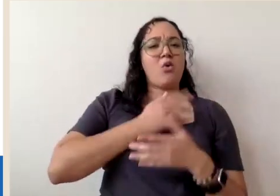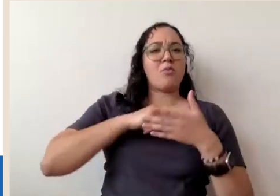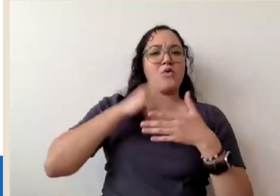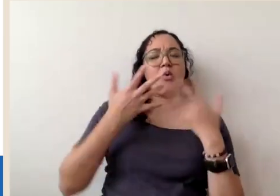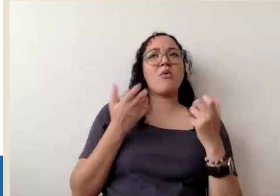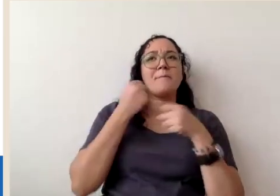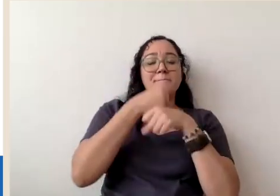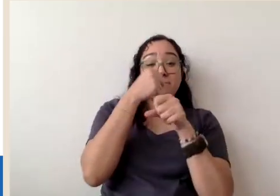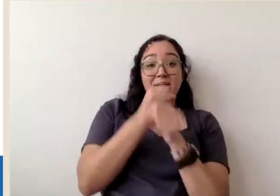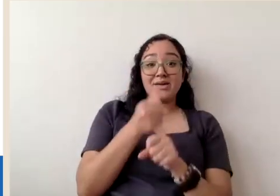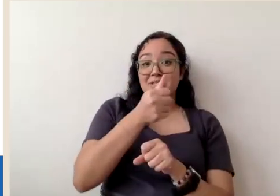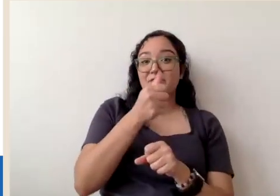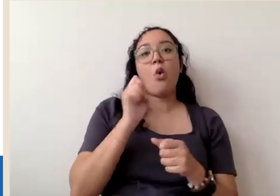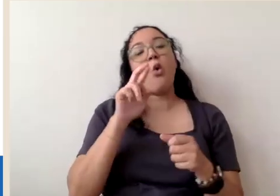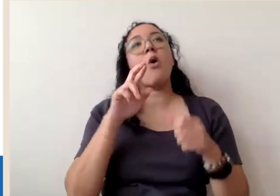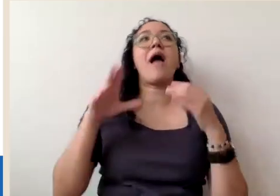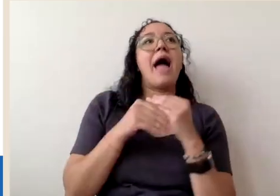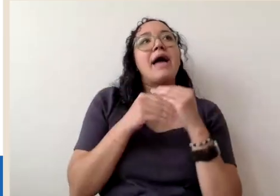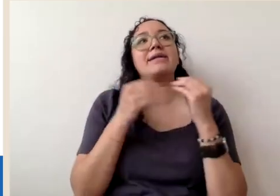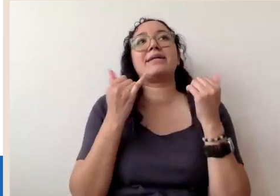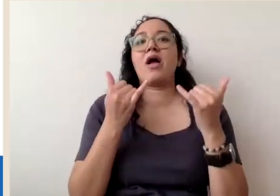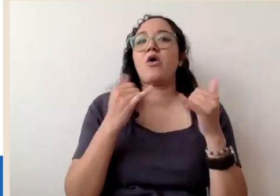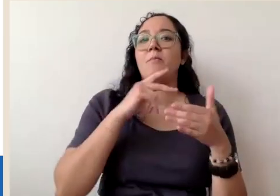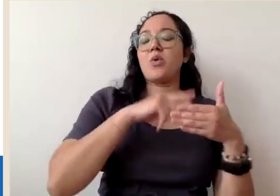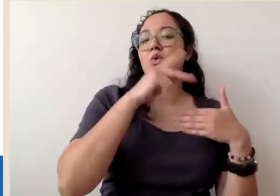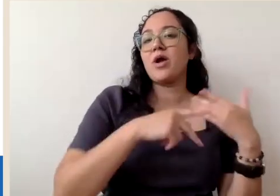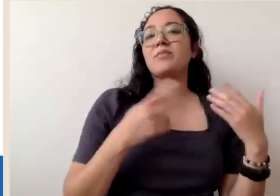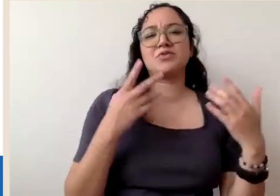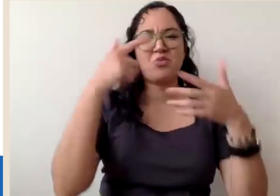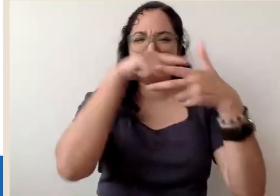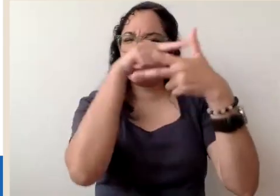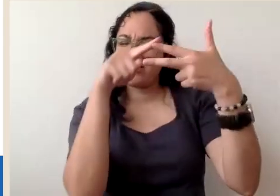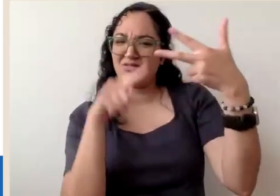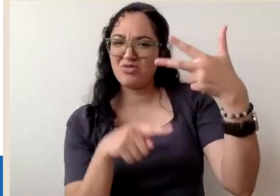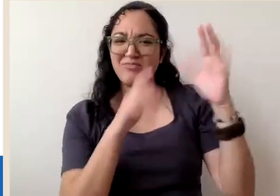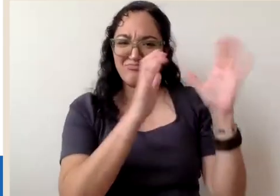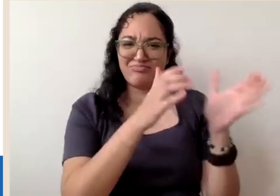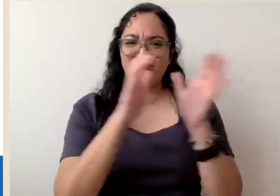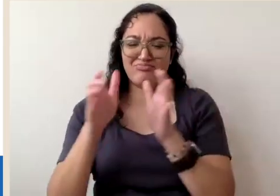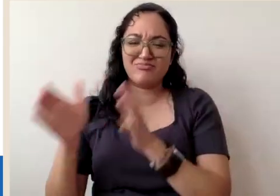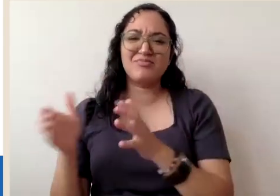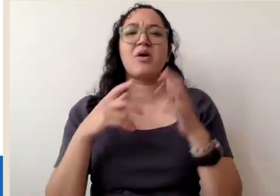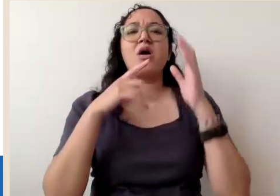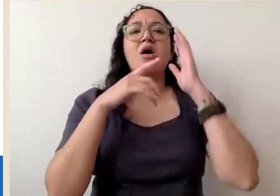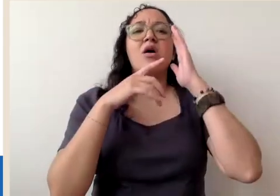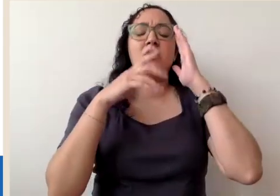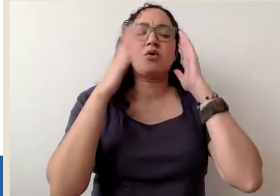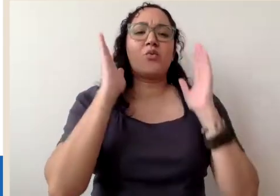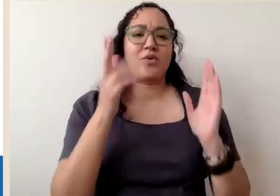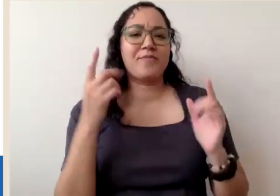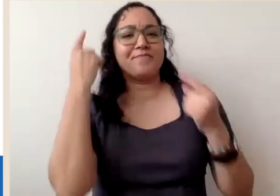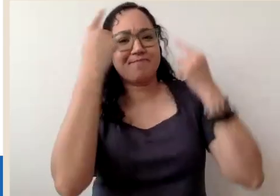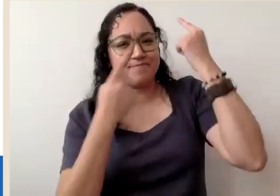what it would look like to maybe add on to a program that we're currently doing. And so these are the three categories we're going to be looking at in terms of